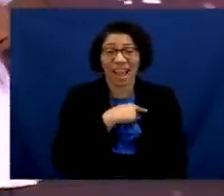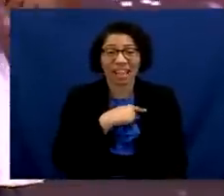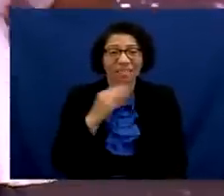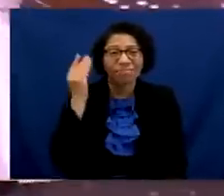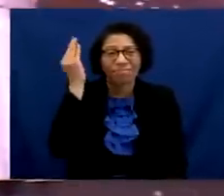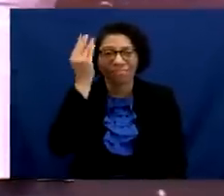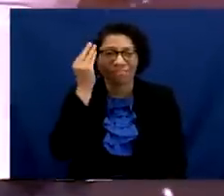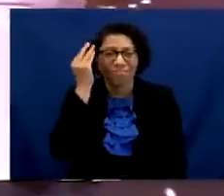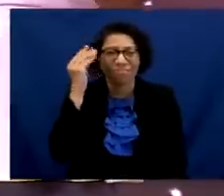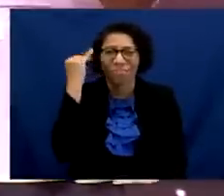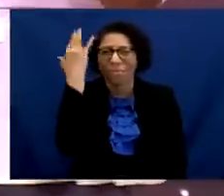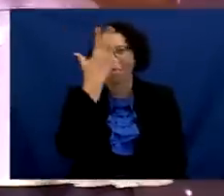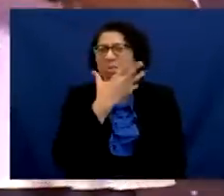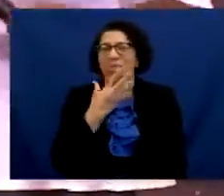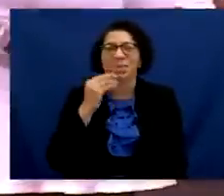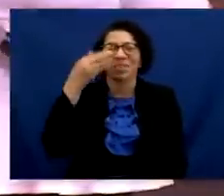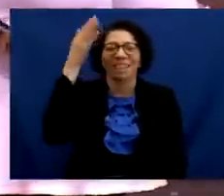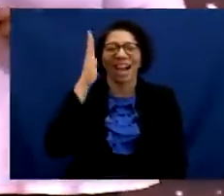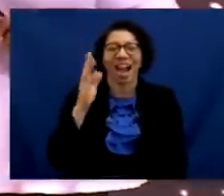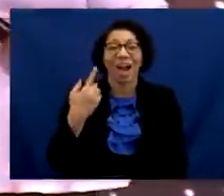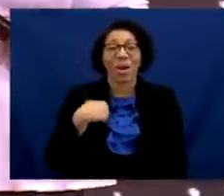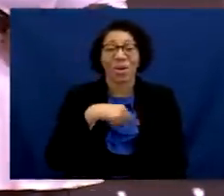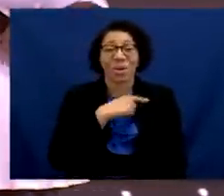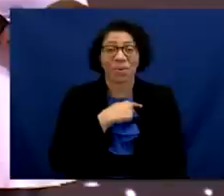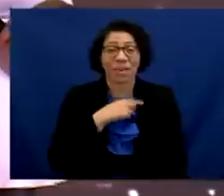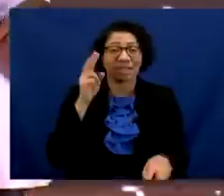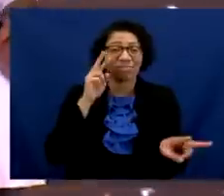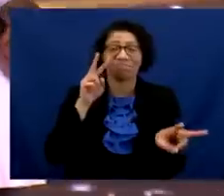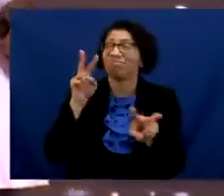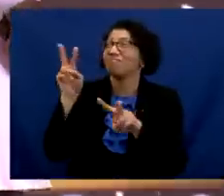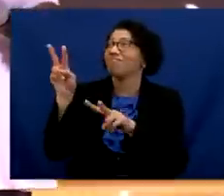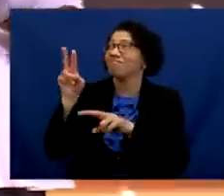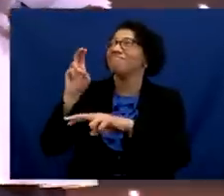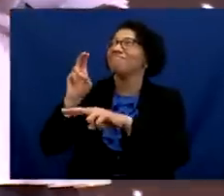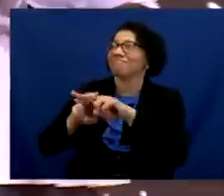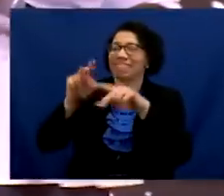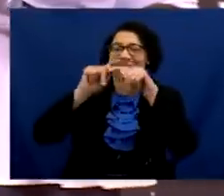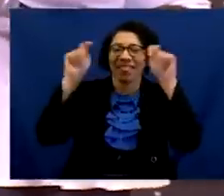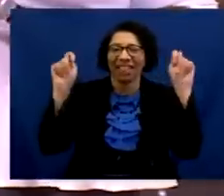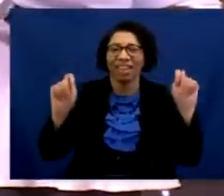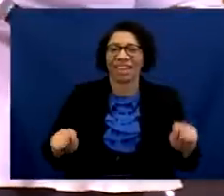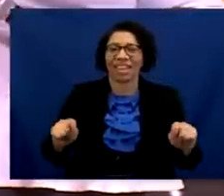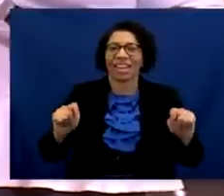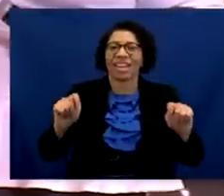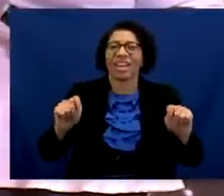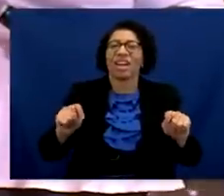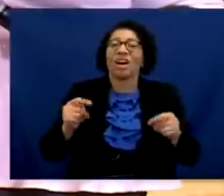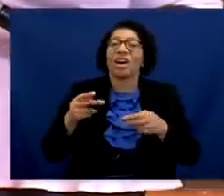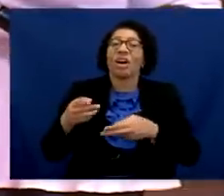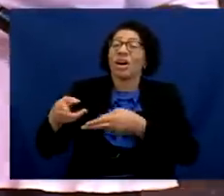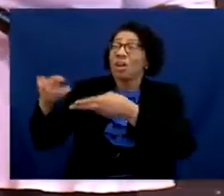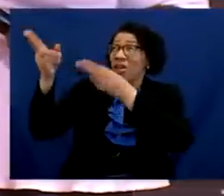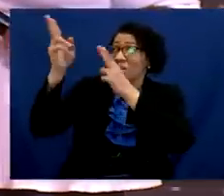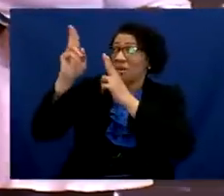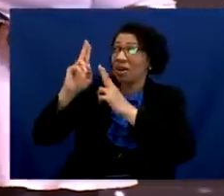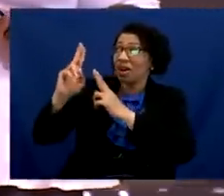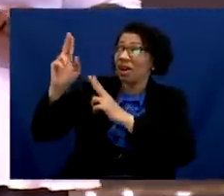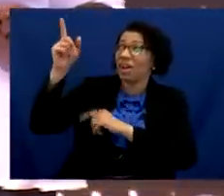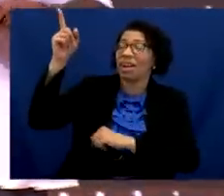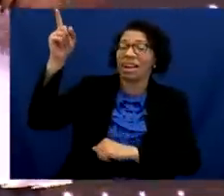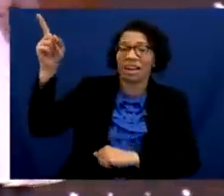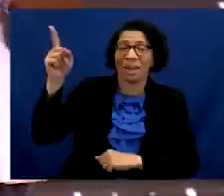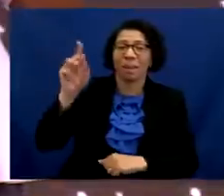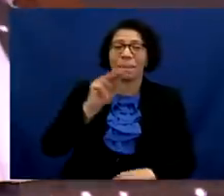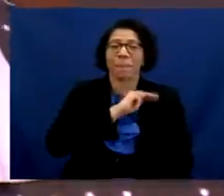on the beauty of God. We see him seated on his throne, reigning in all of his majesty and power. Come on, put your hands together like